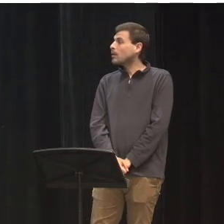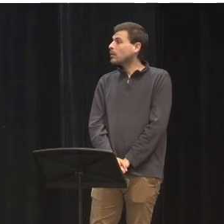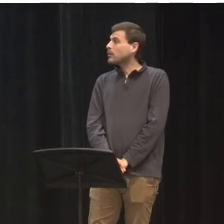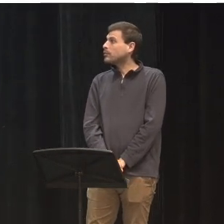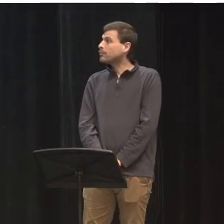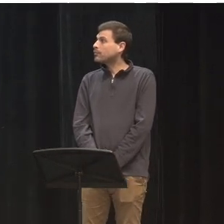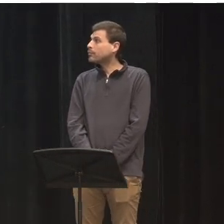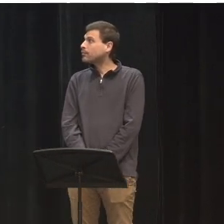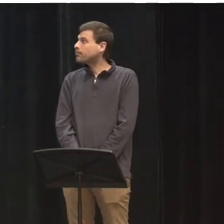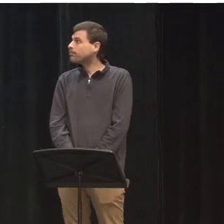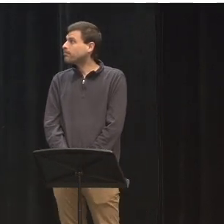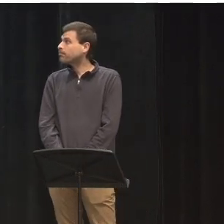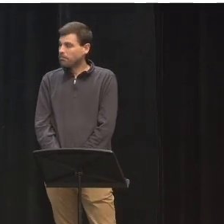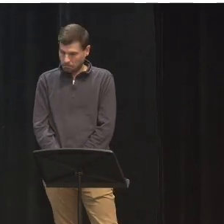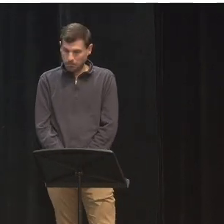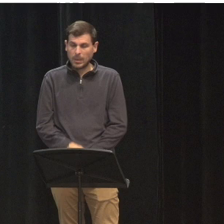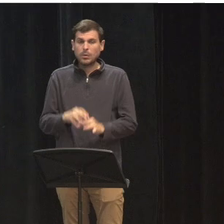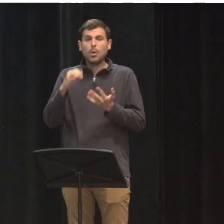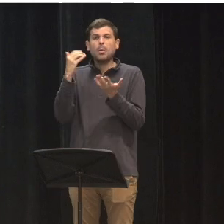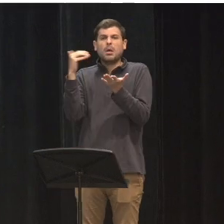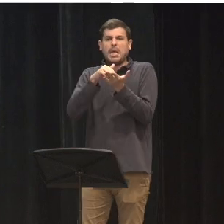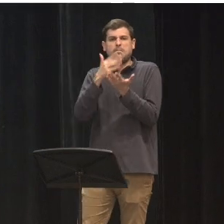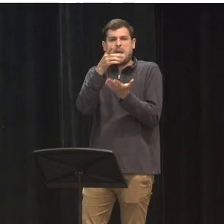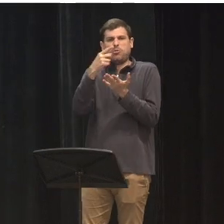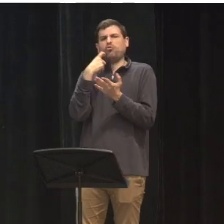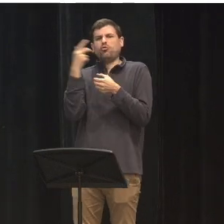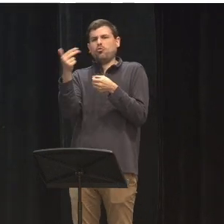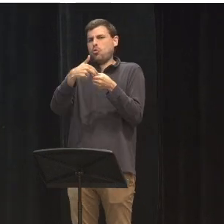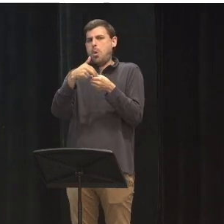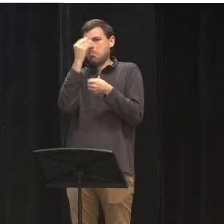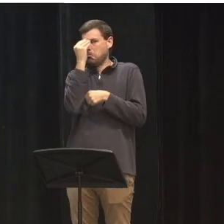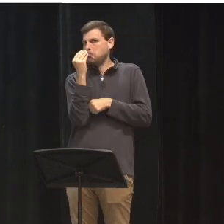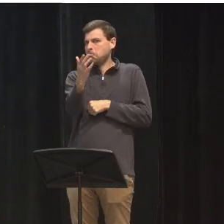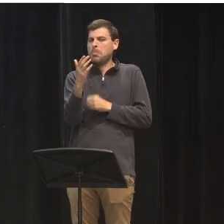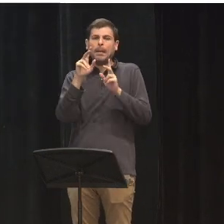So we've added a few previously not registered online commenters, and if